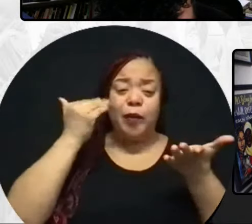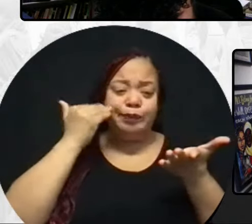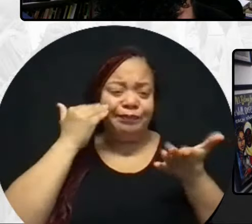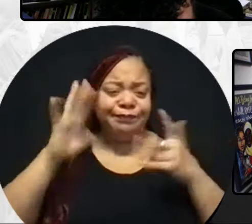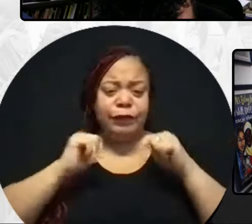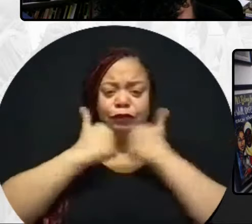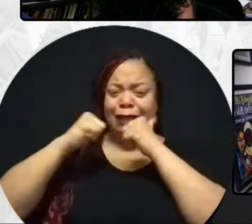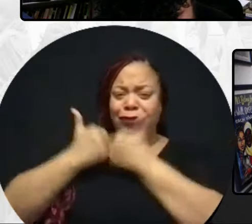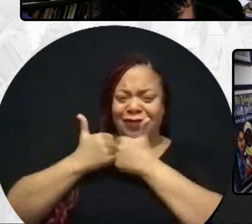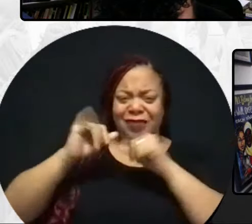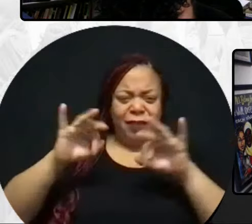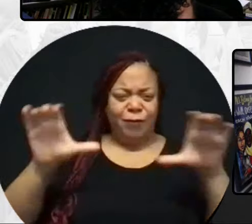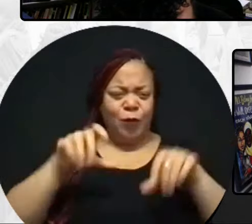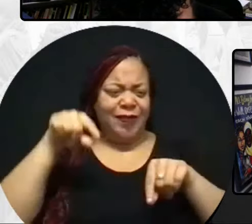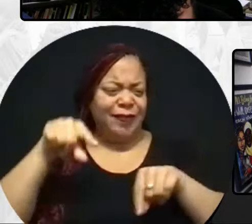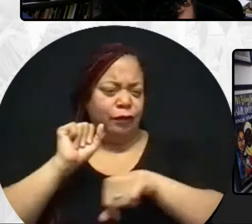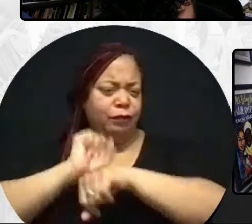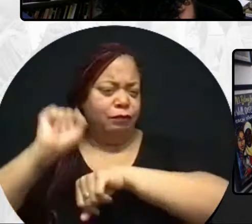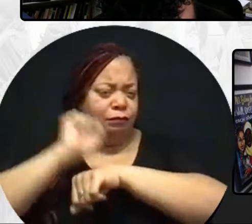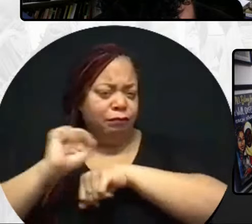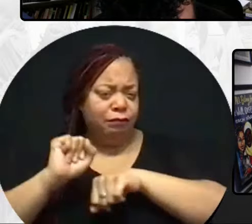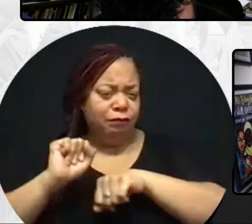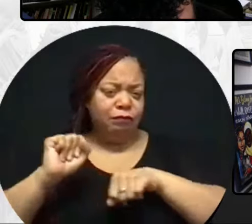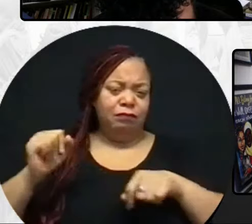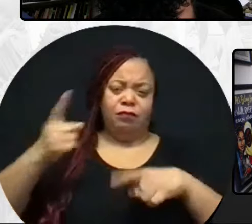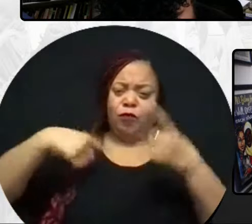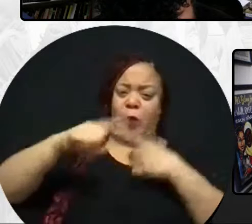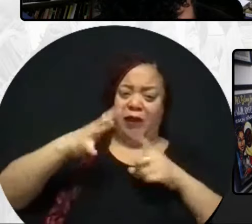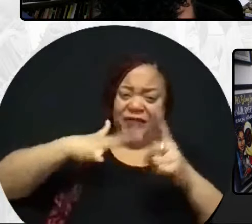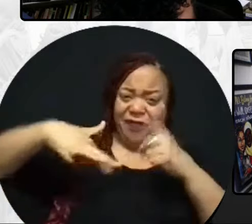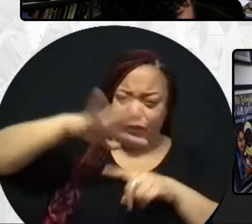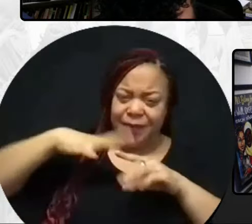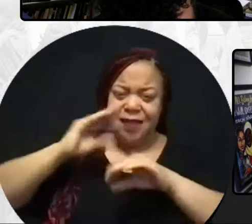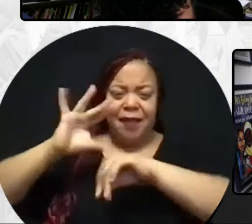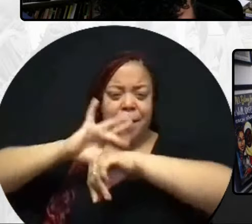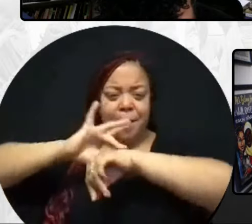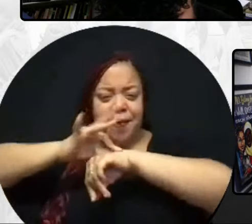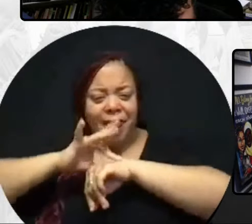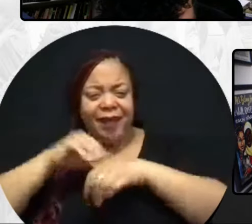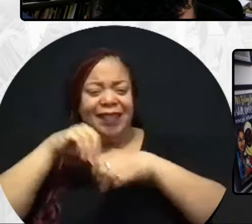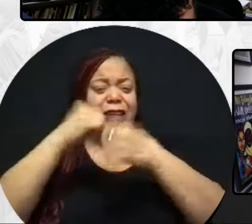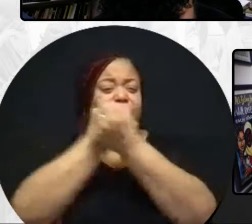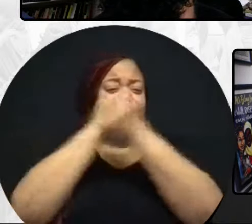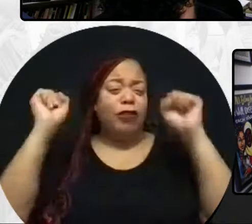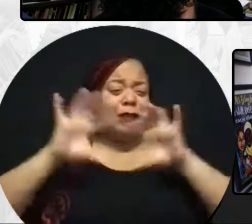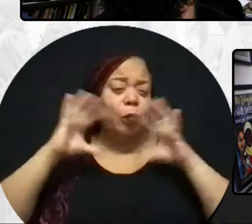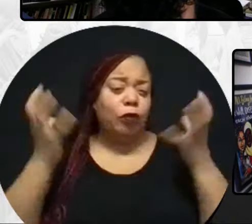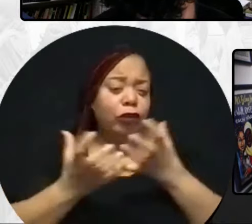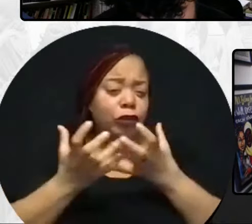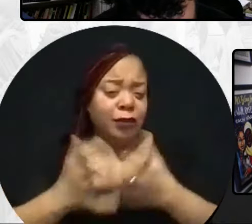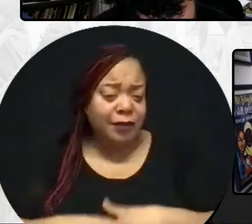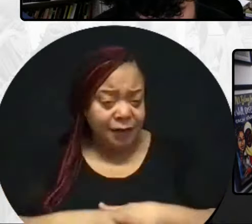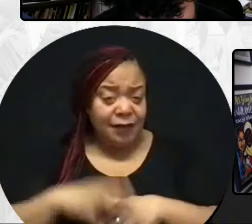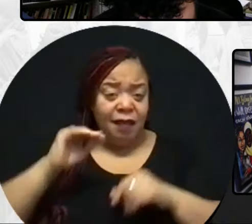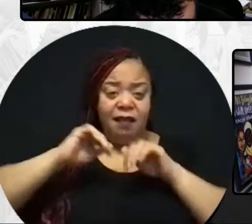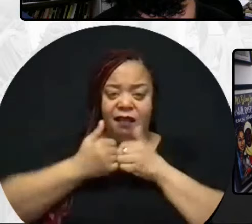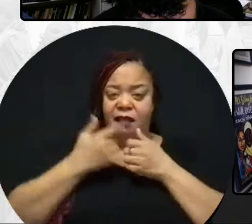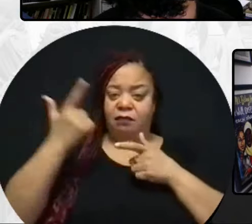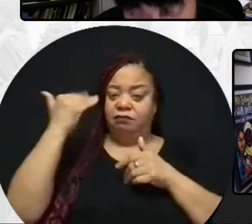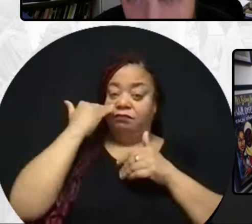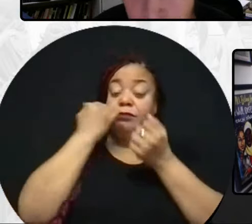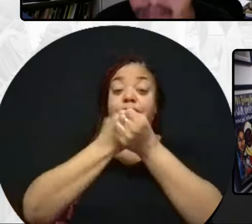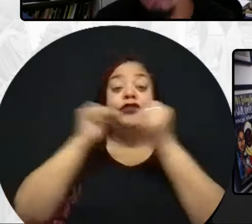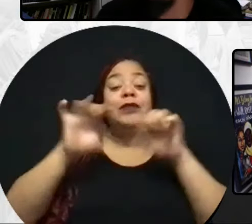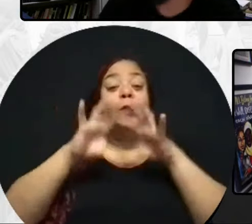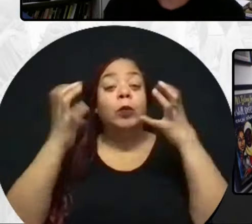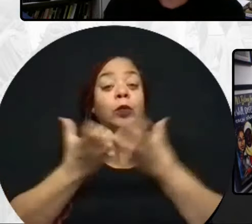world, environmental organizations think about these issues and the challenges of sort of building there. So, John, why don't we